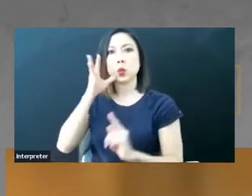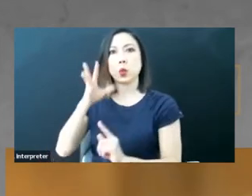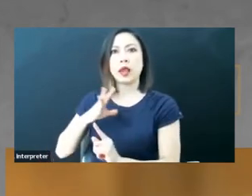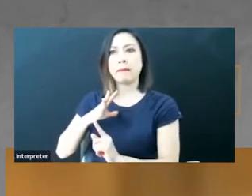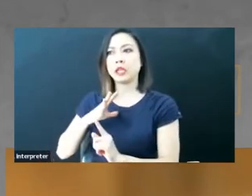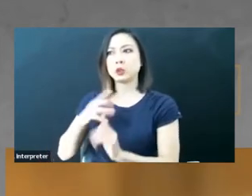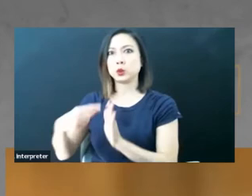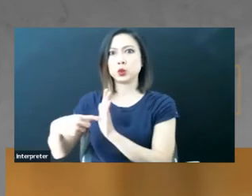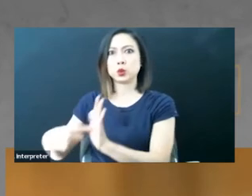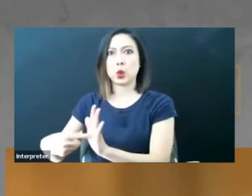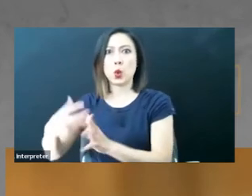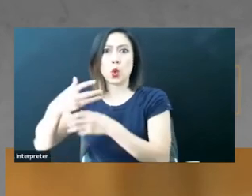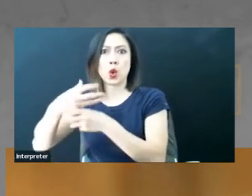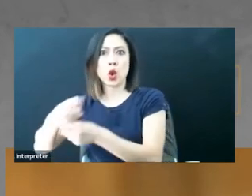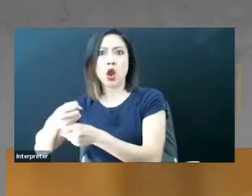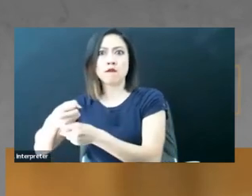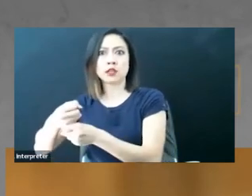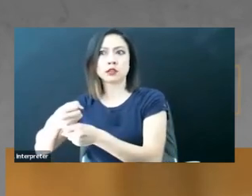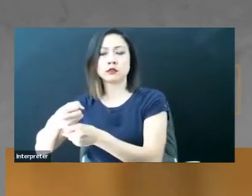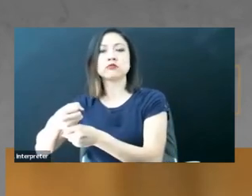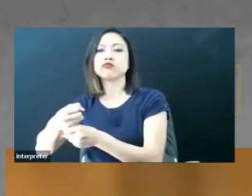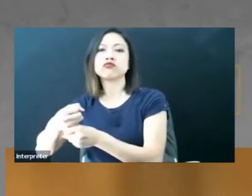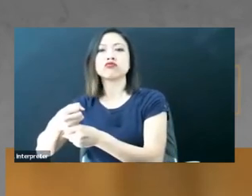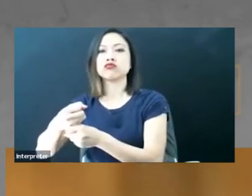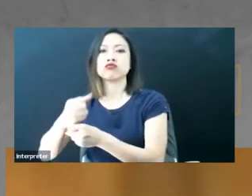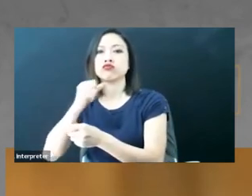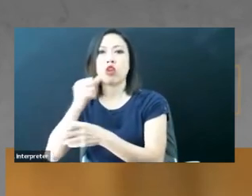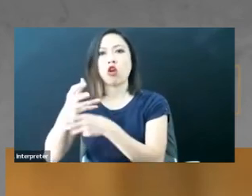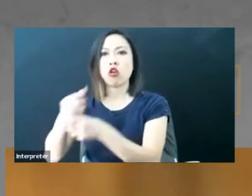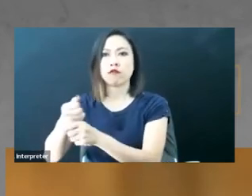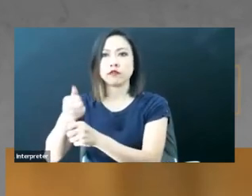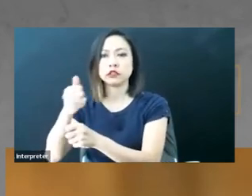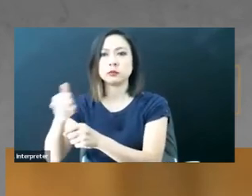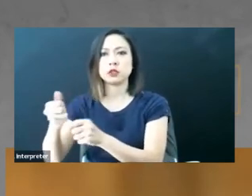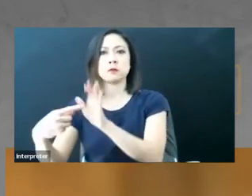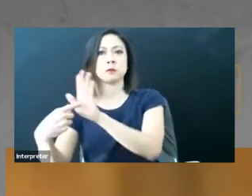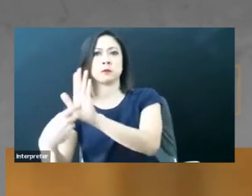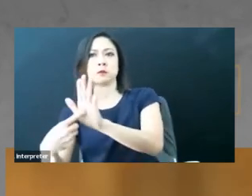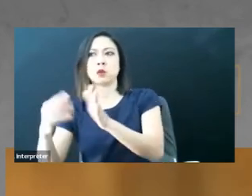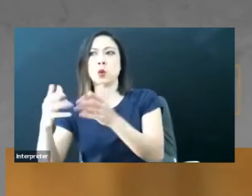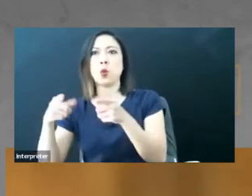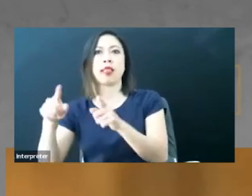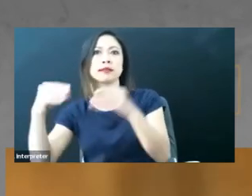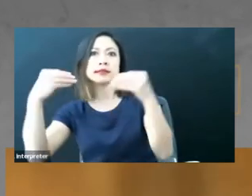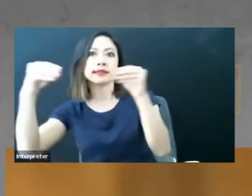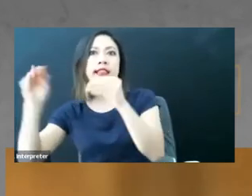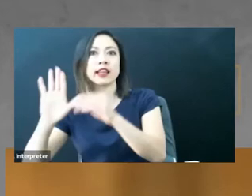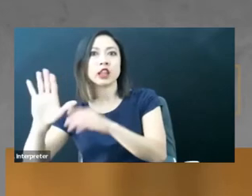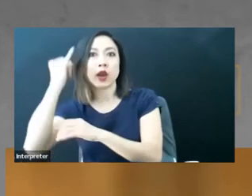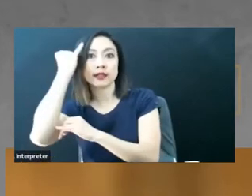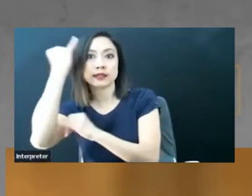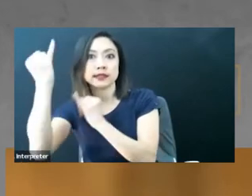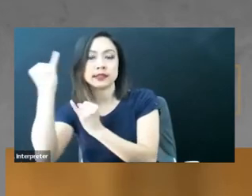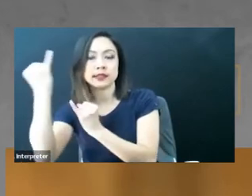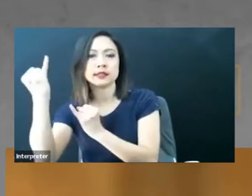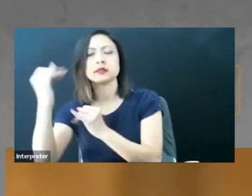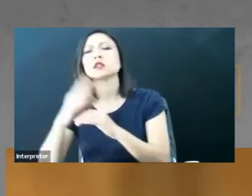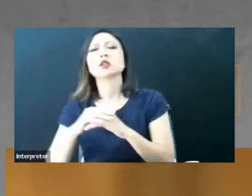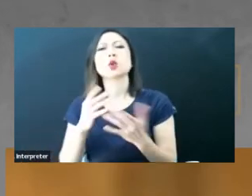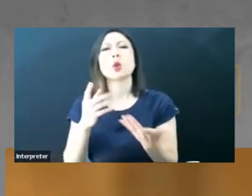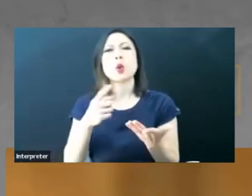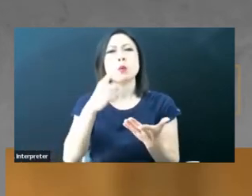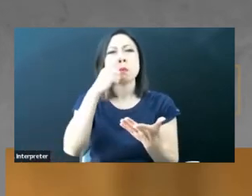in selling themselves and in selling their ideas. And I wonder, in your experience, if you've encountered, I think, both sides of that, both